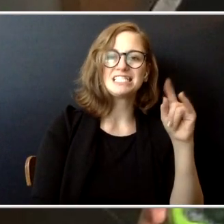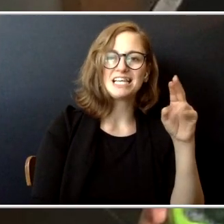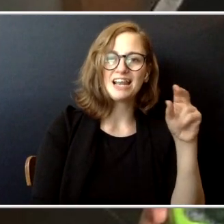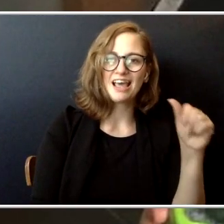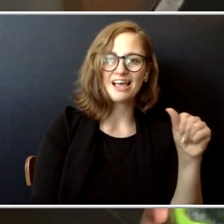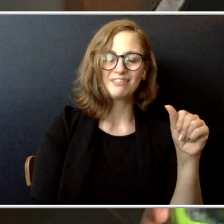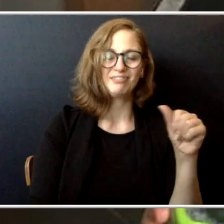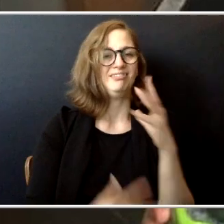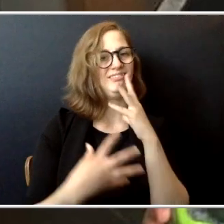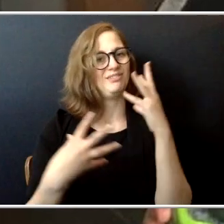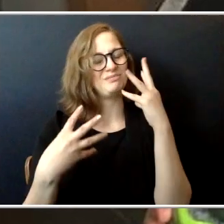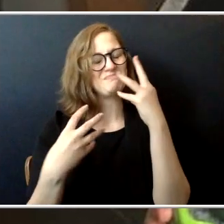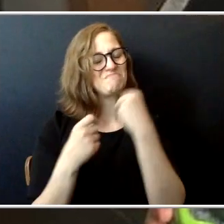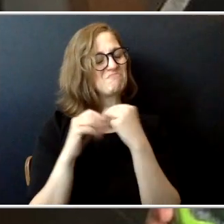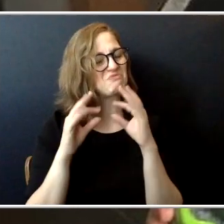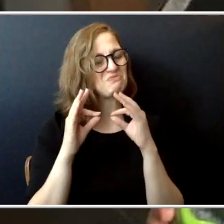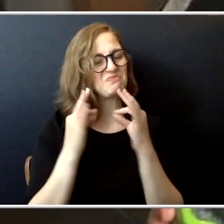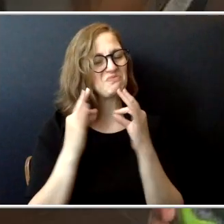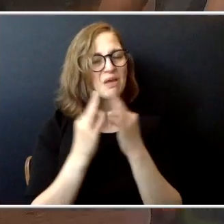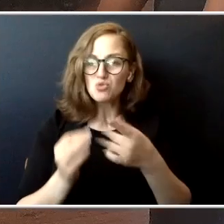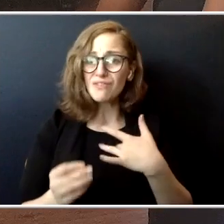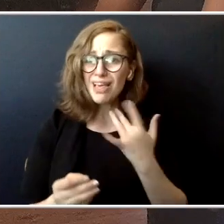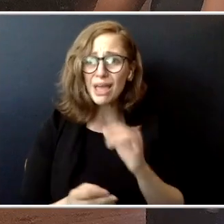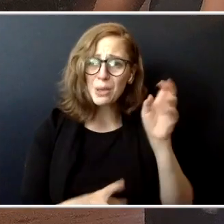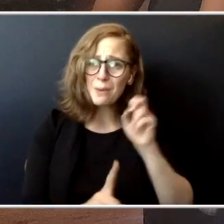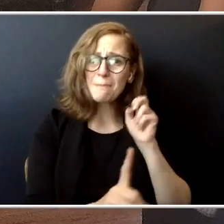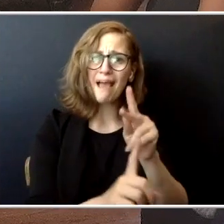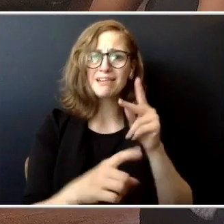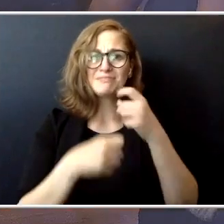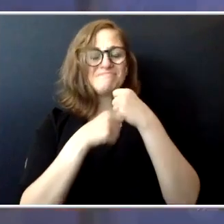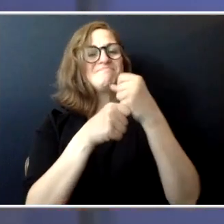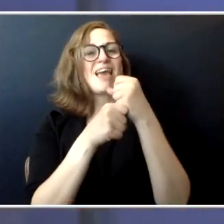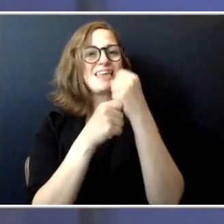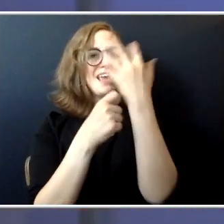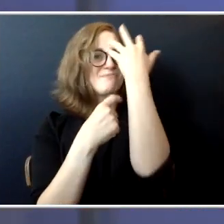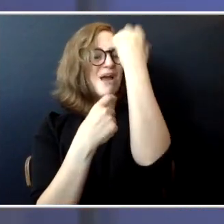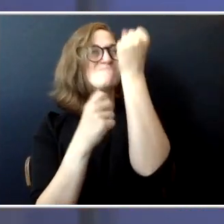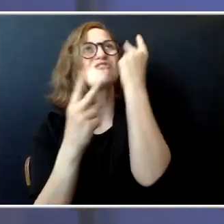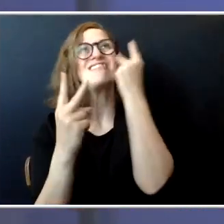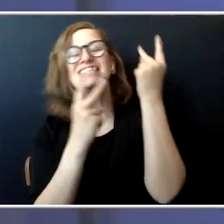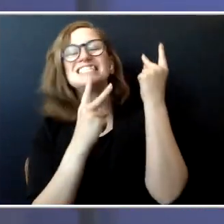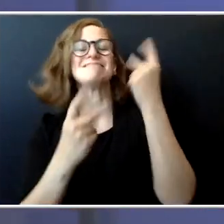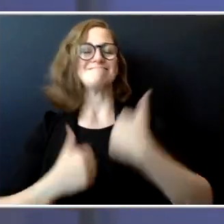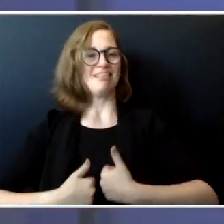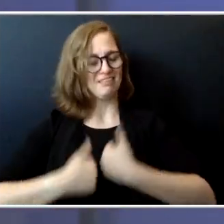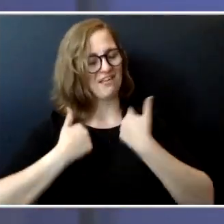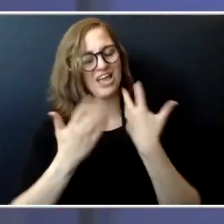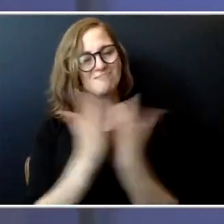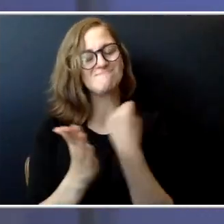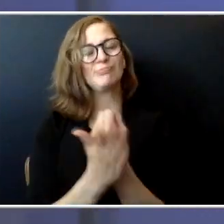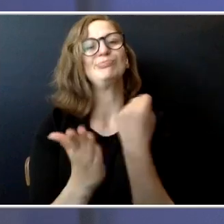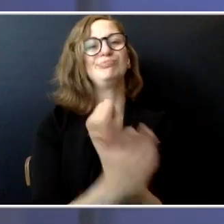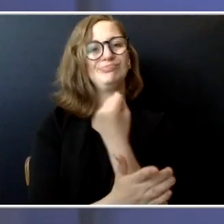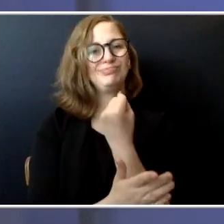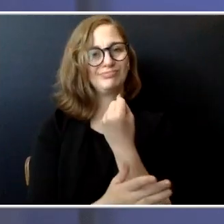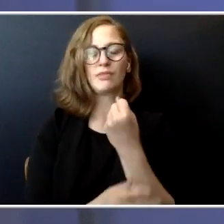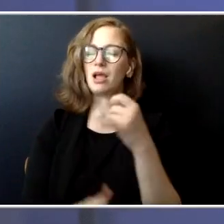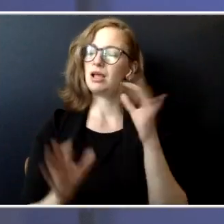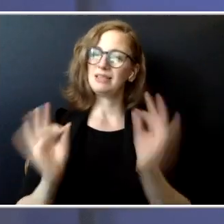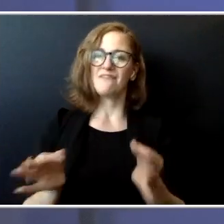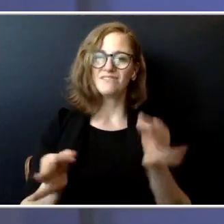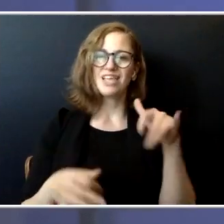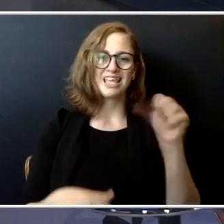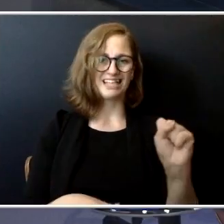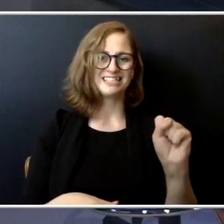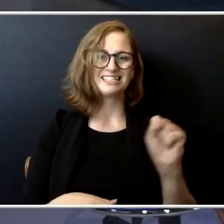new memories with your family? Absolutely. Back to living? Absolutely. Back to being grandma and That's mom. the purpose.